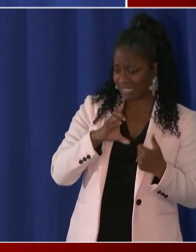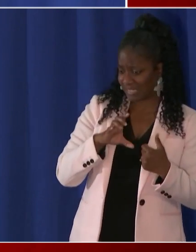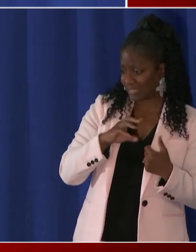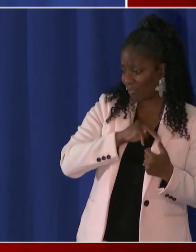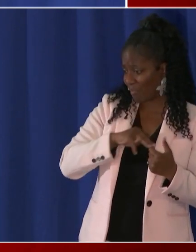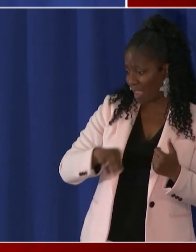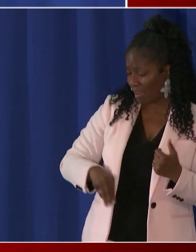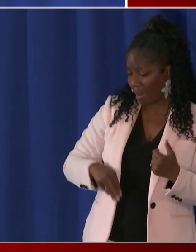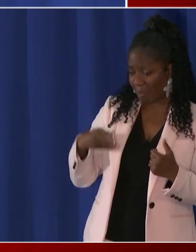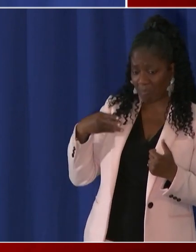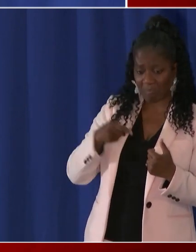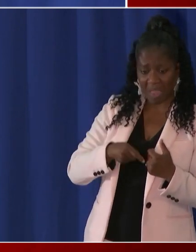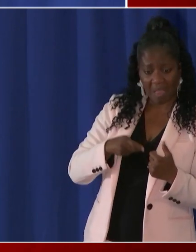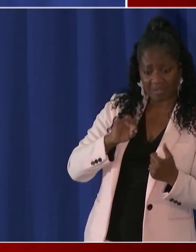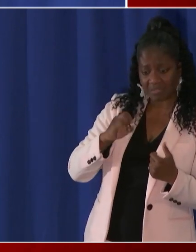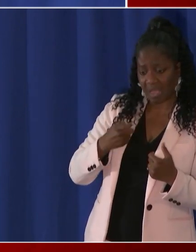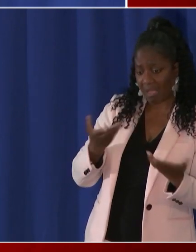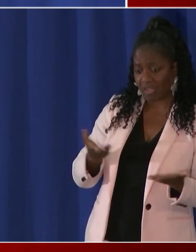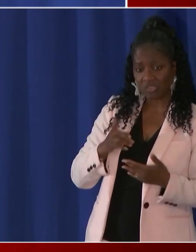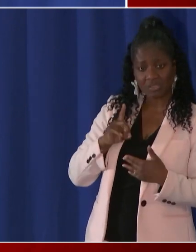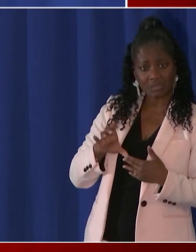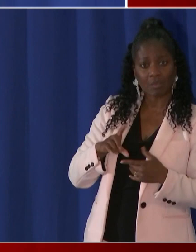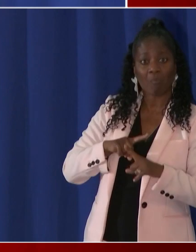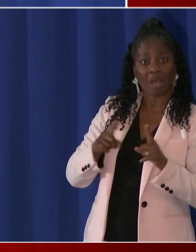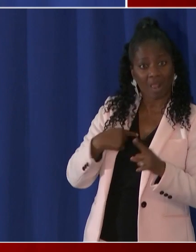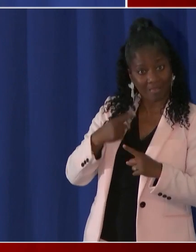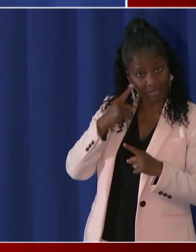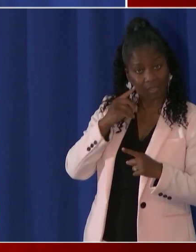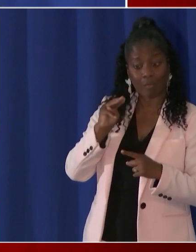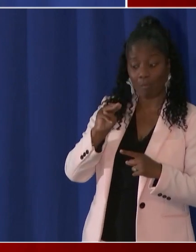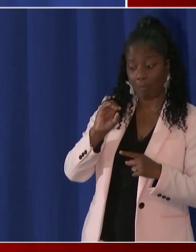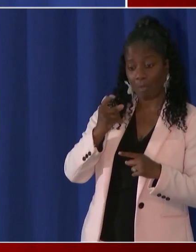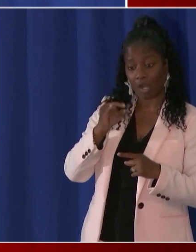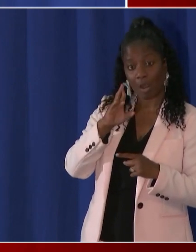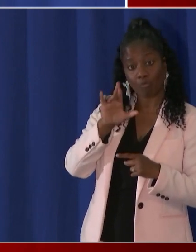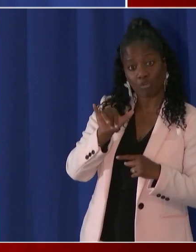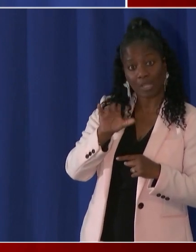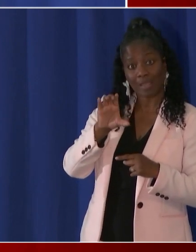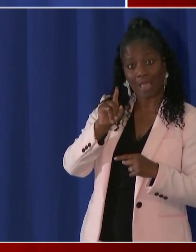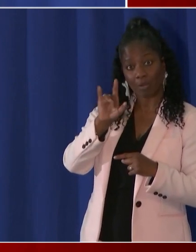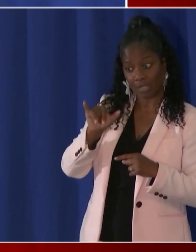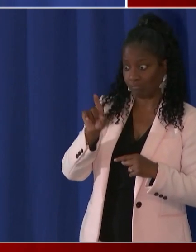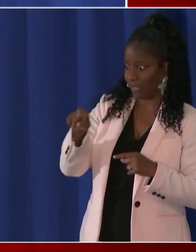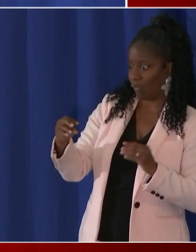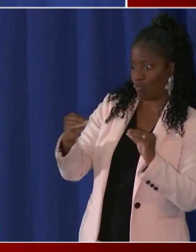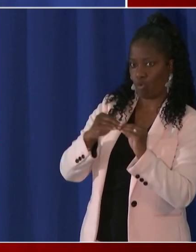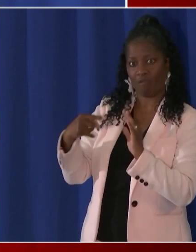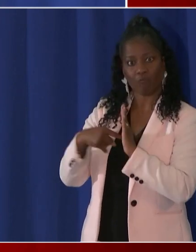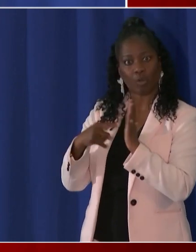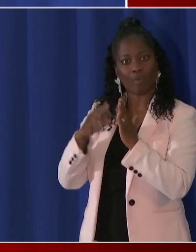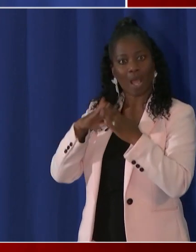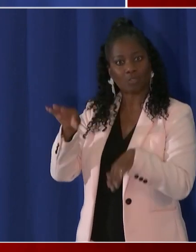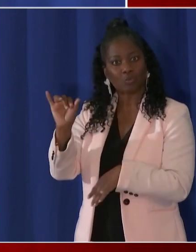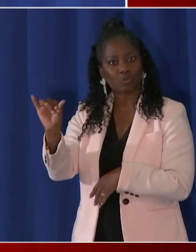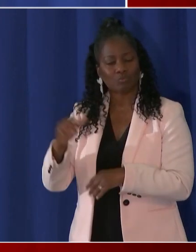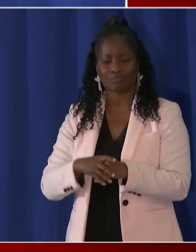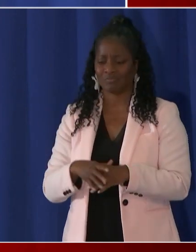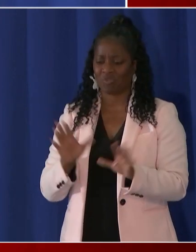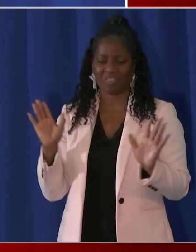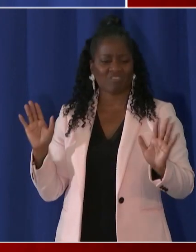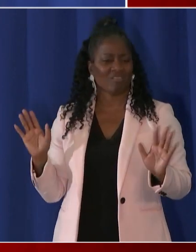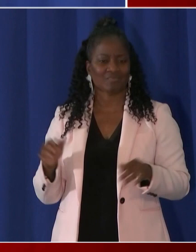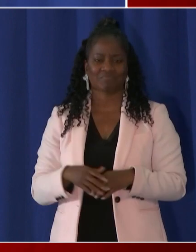live in DC, I pay taxes in DC, but I think Montgomery County needs more affordable housing too. And so I'll leave